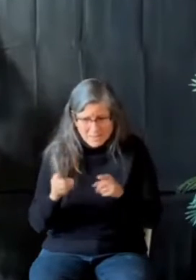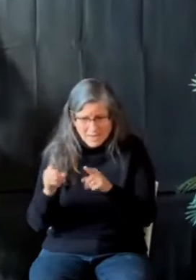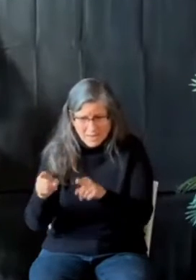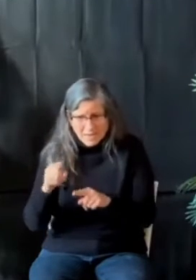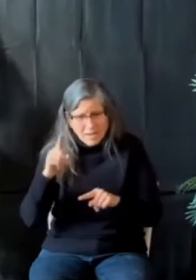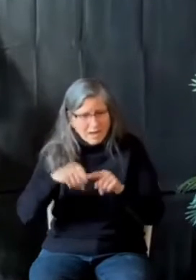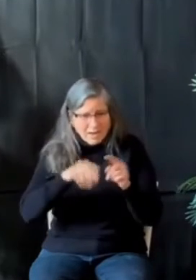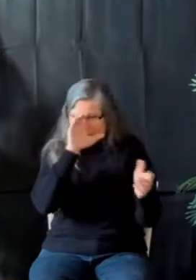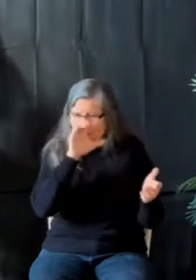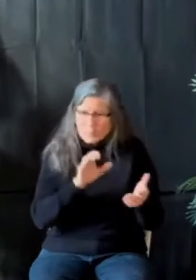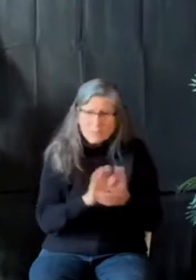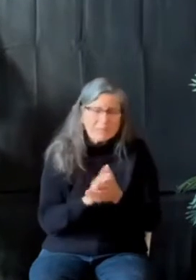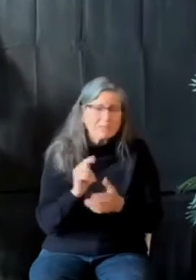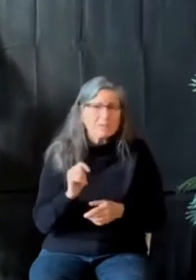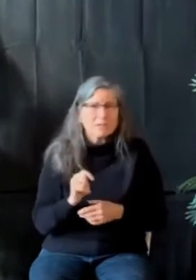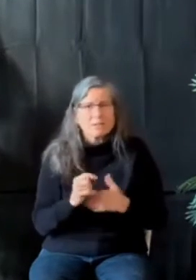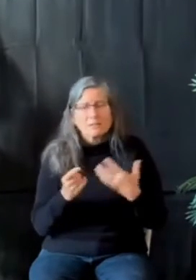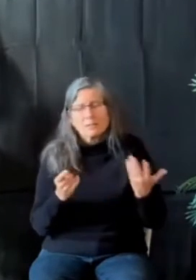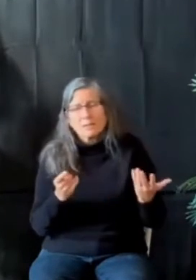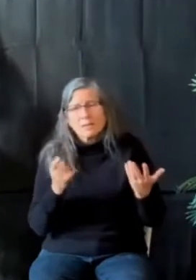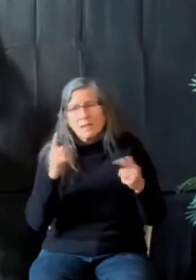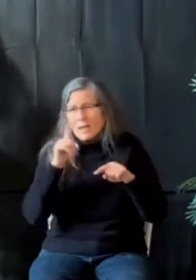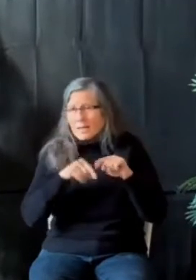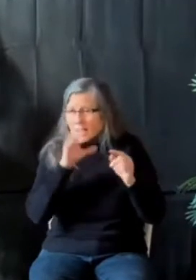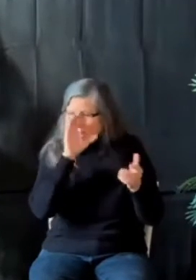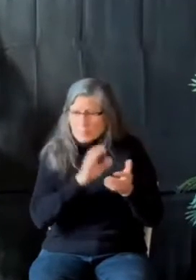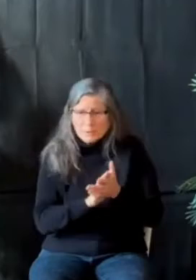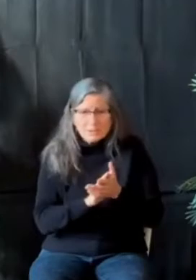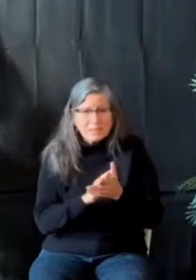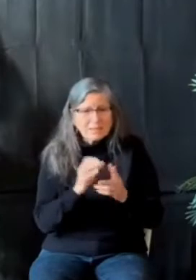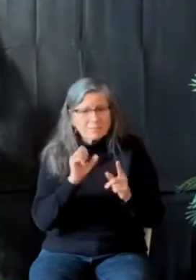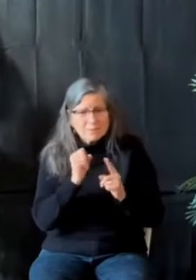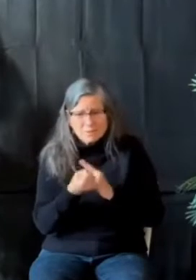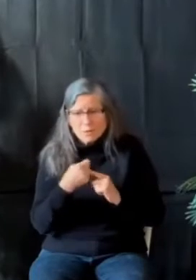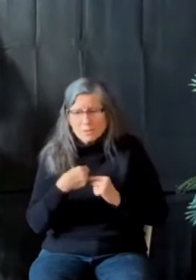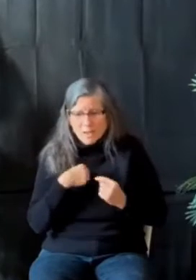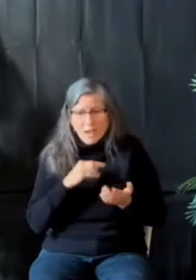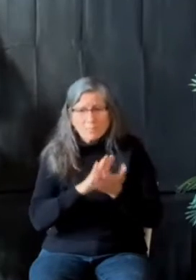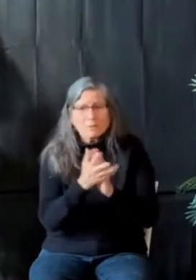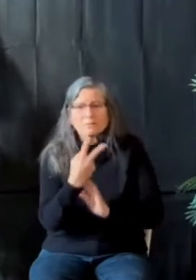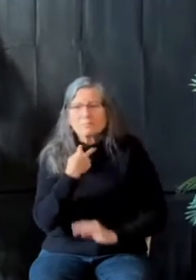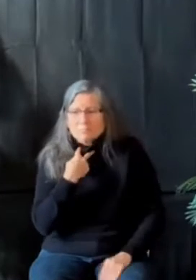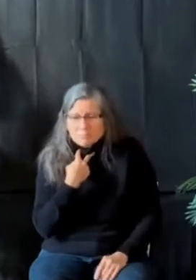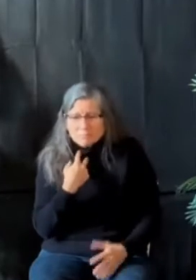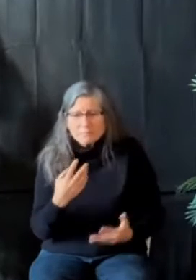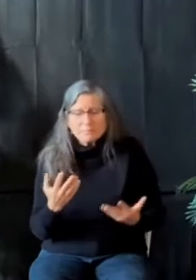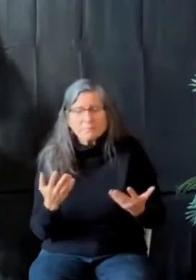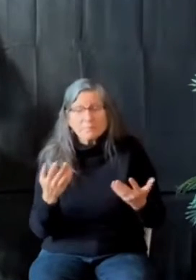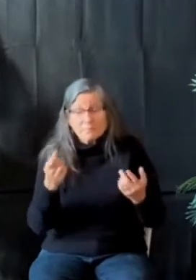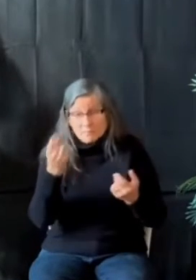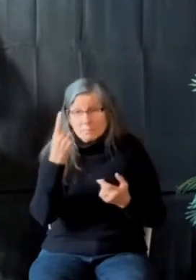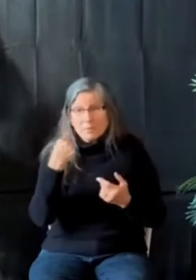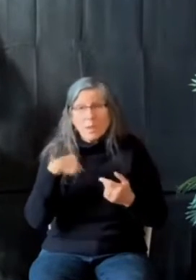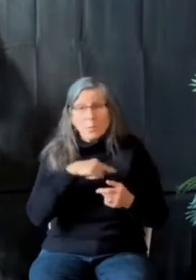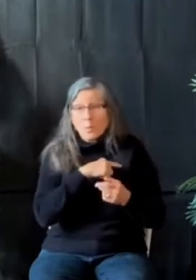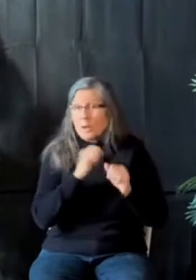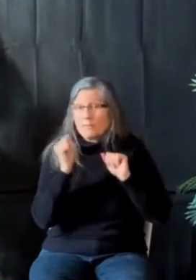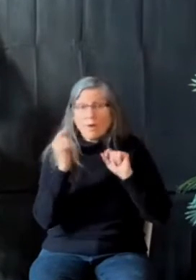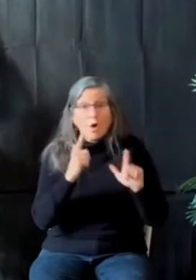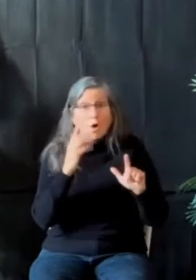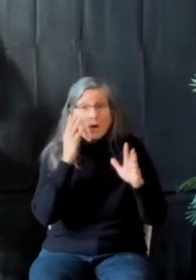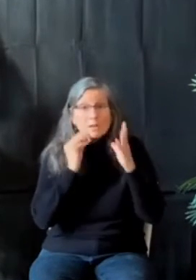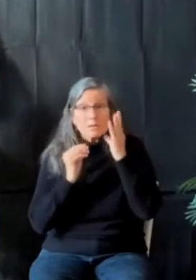believe those I let down. I can't believe the circumstances that I allowed myself to be caught into. You understand? We've all been in